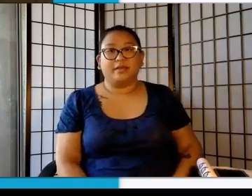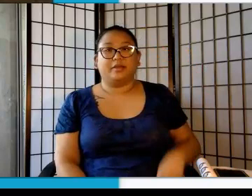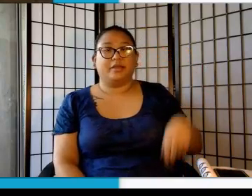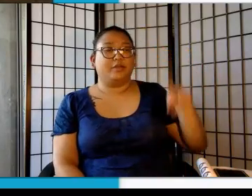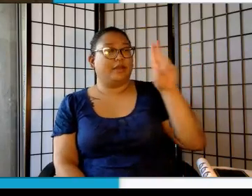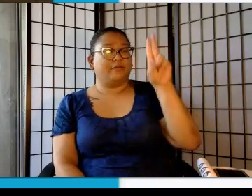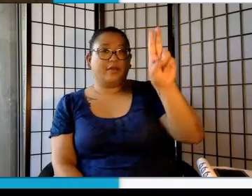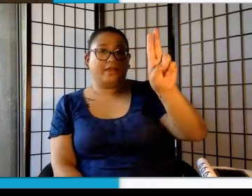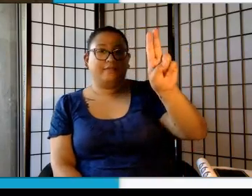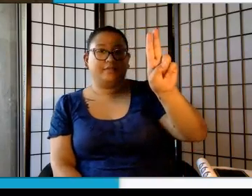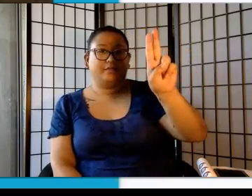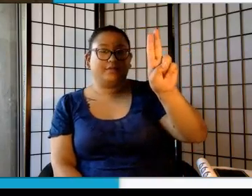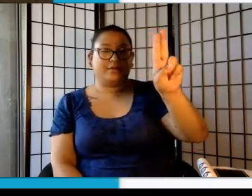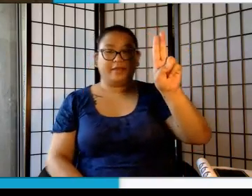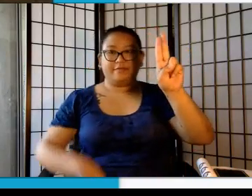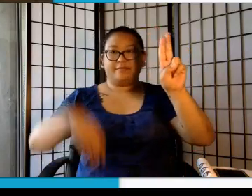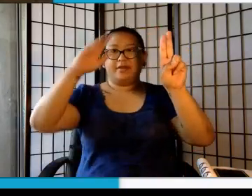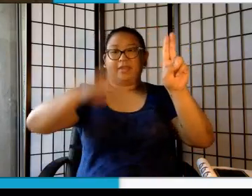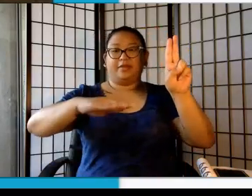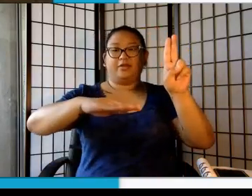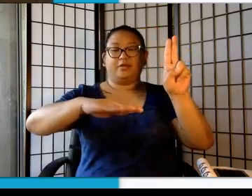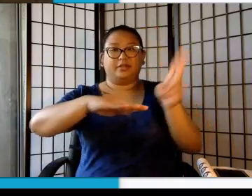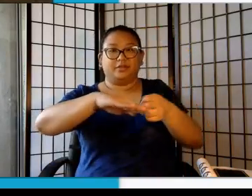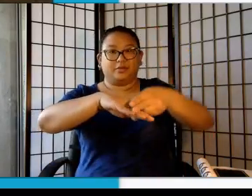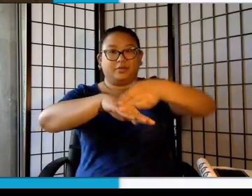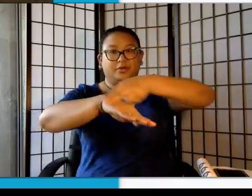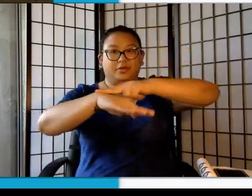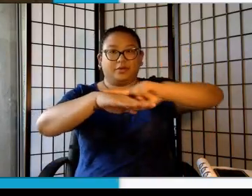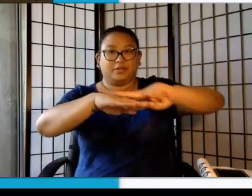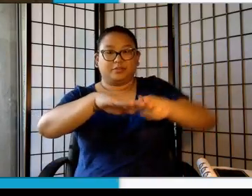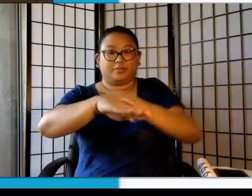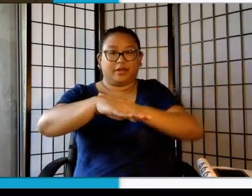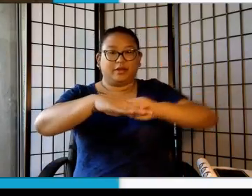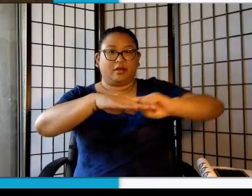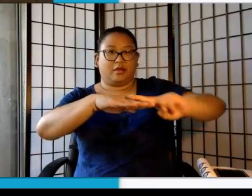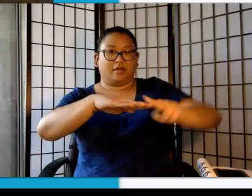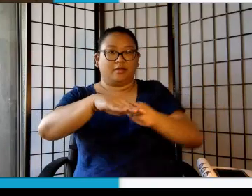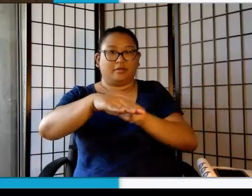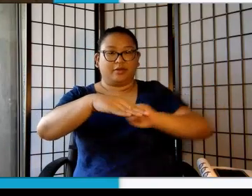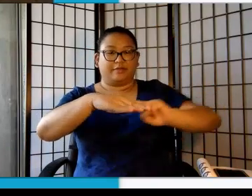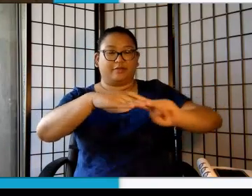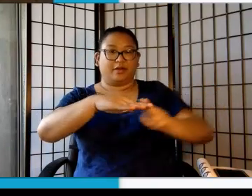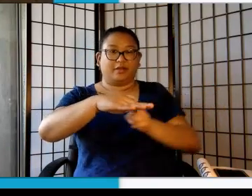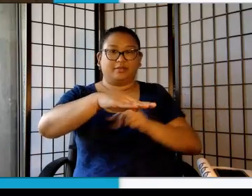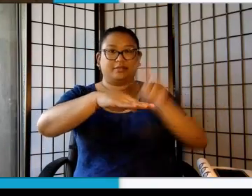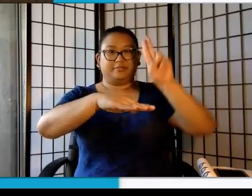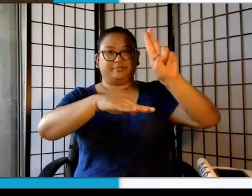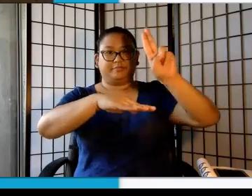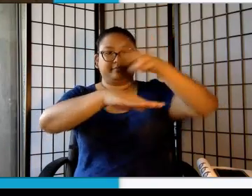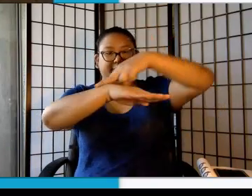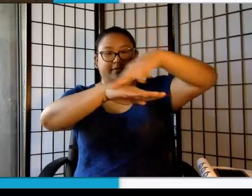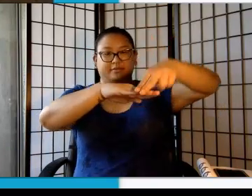spread, okay, you can have your knife, this is your knife, and then you're going to spread it on whatever it